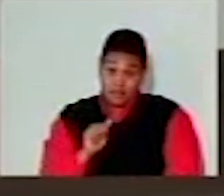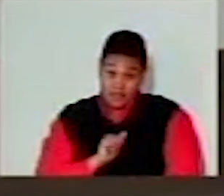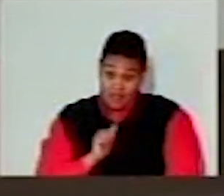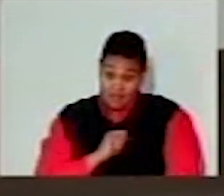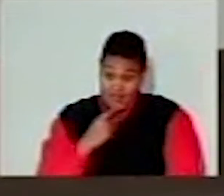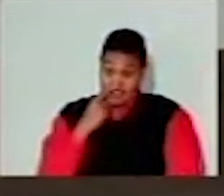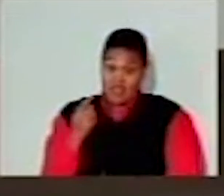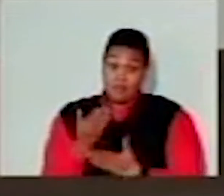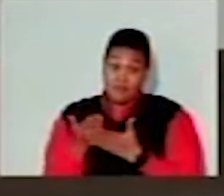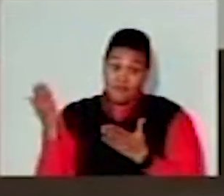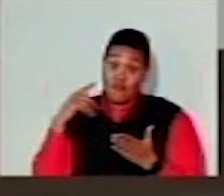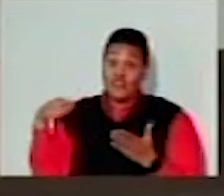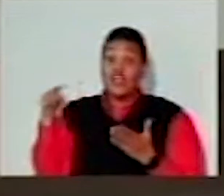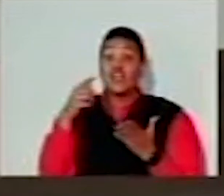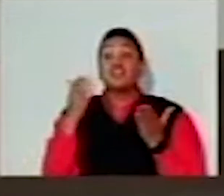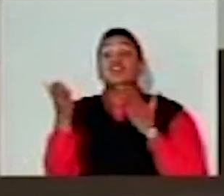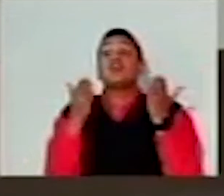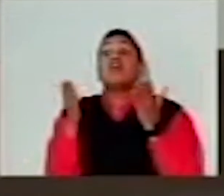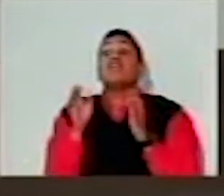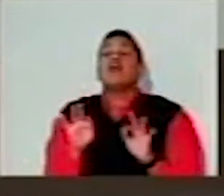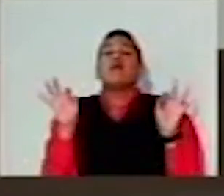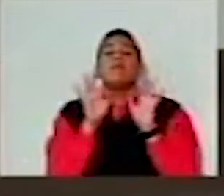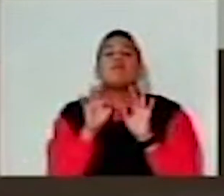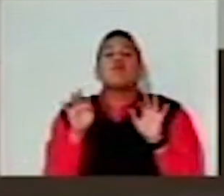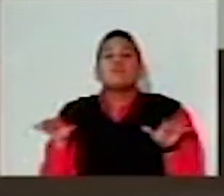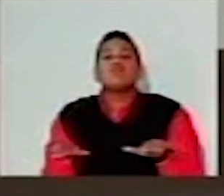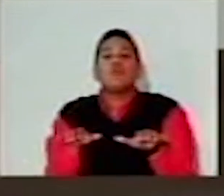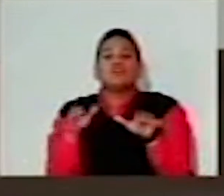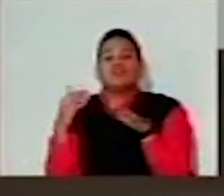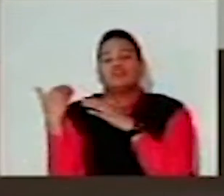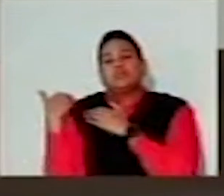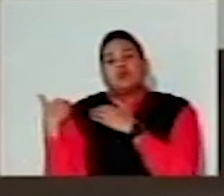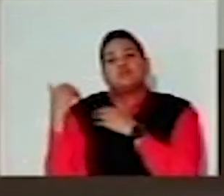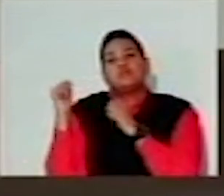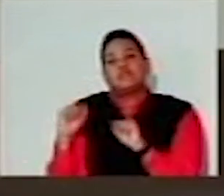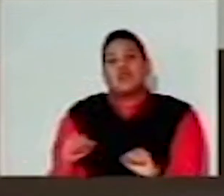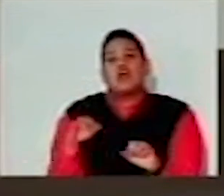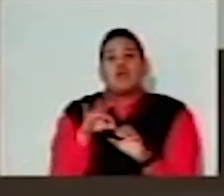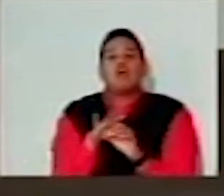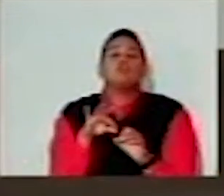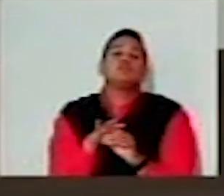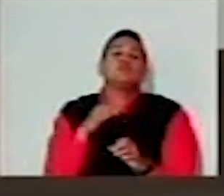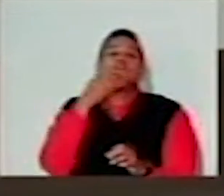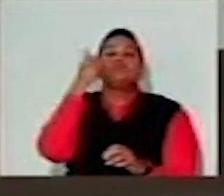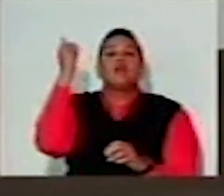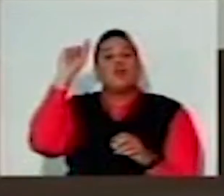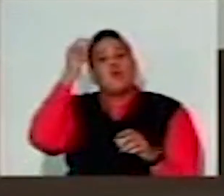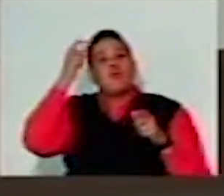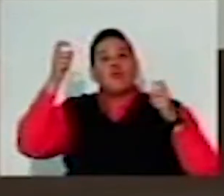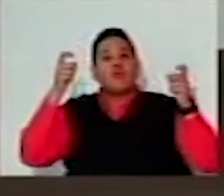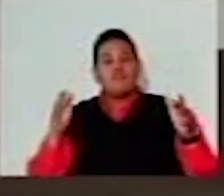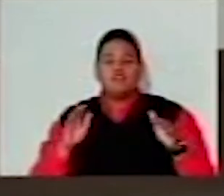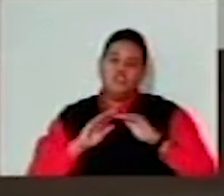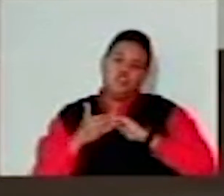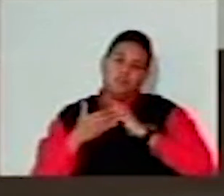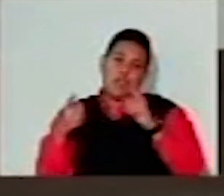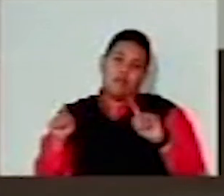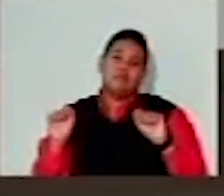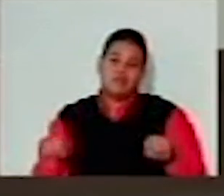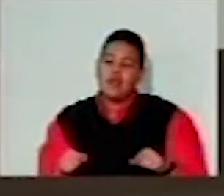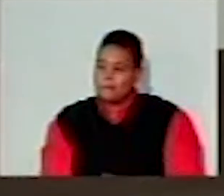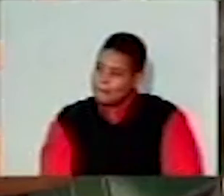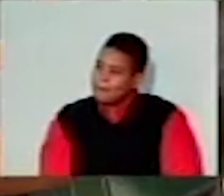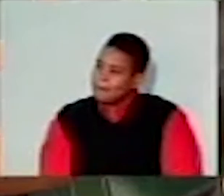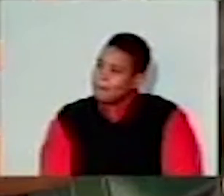indicated earlier, they serve a very important function and can contribute to the better governance of our country.